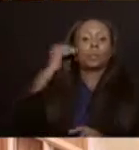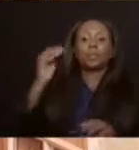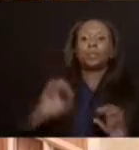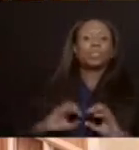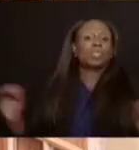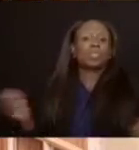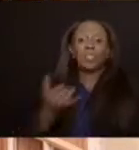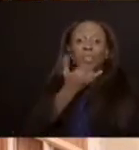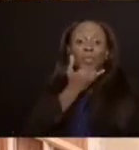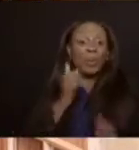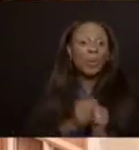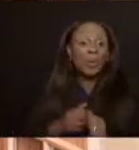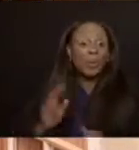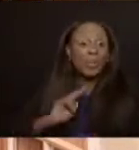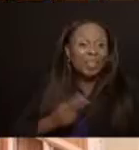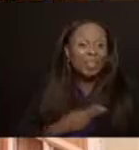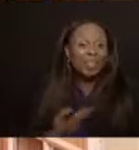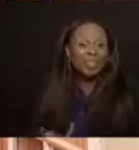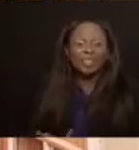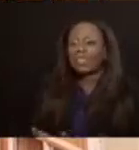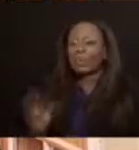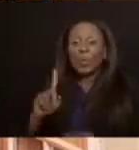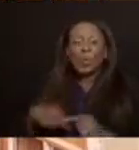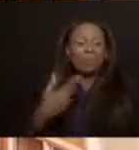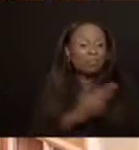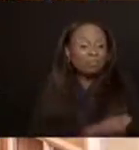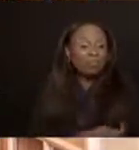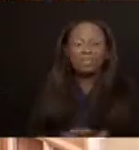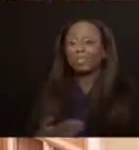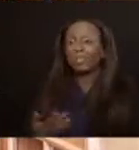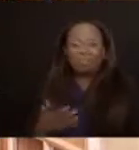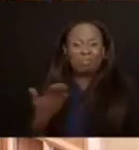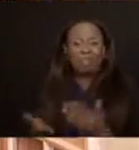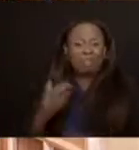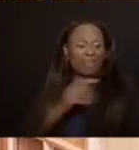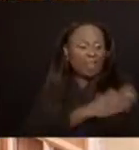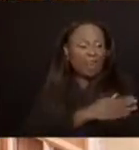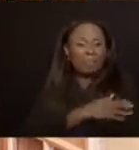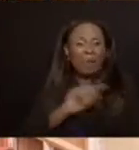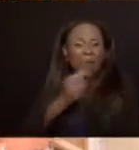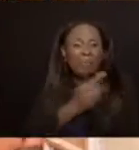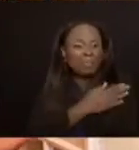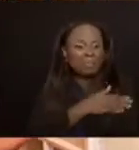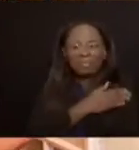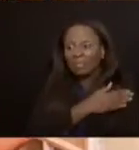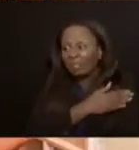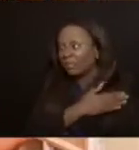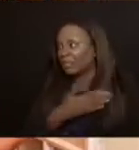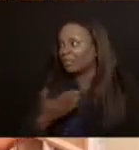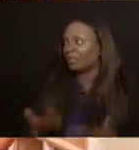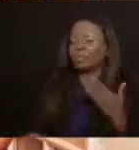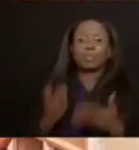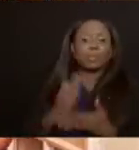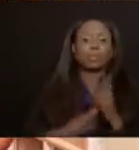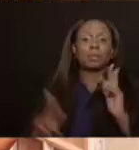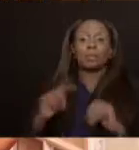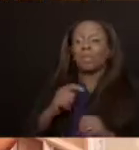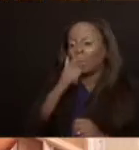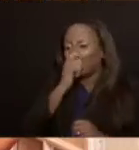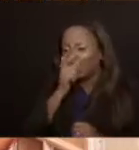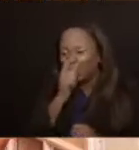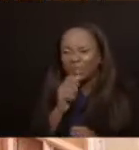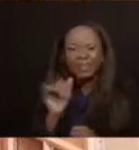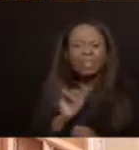wrong with us other than a little pain the first day for some, and in some instances some people might get a flu